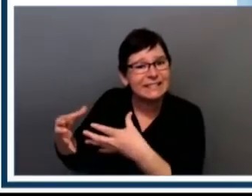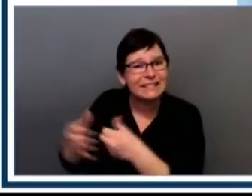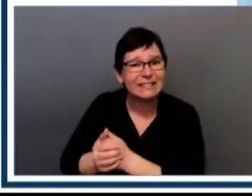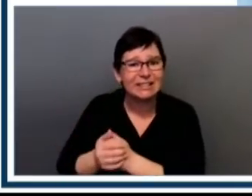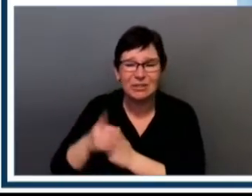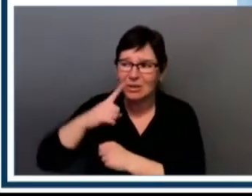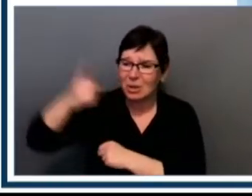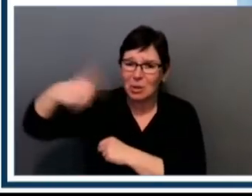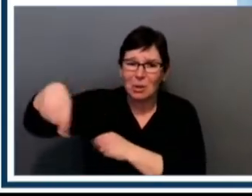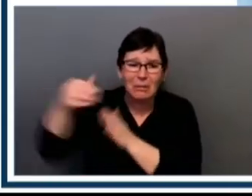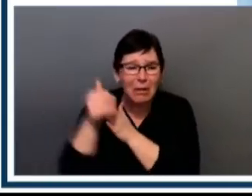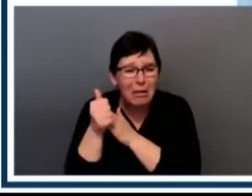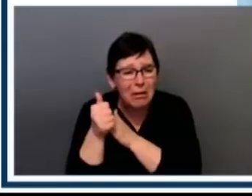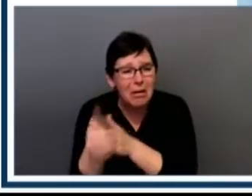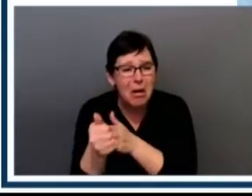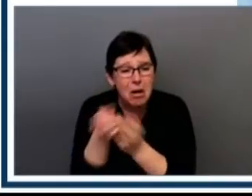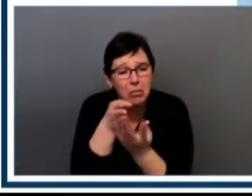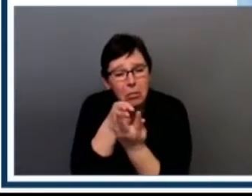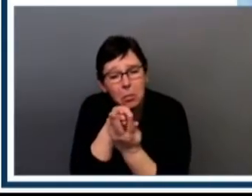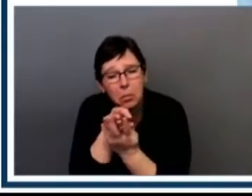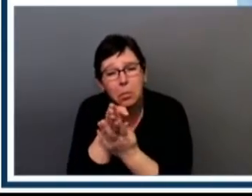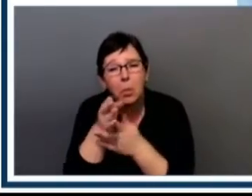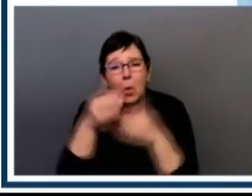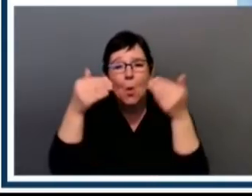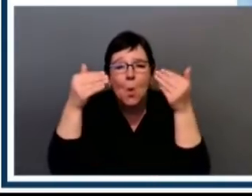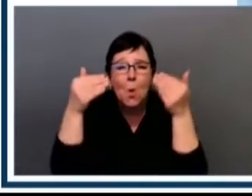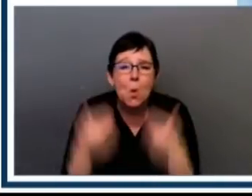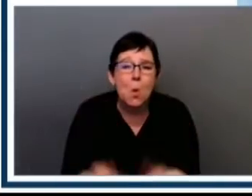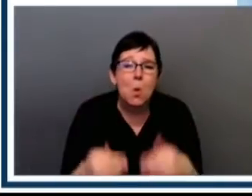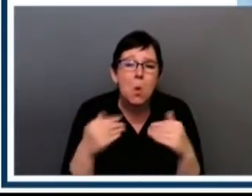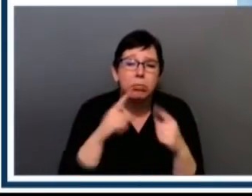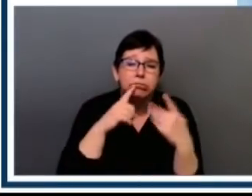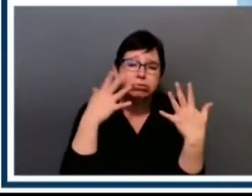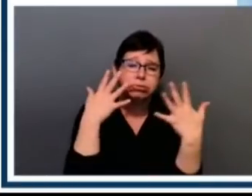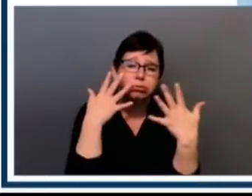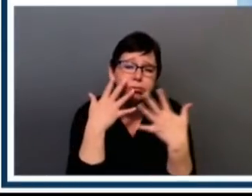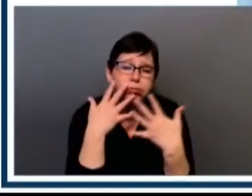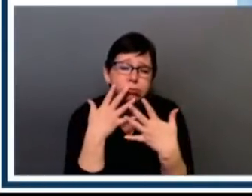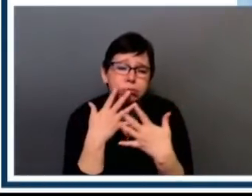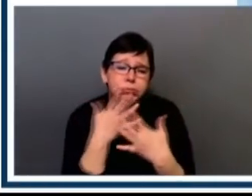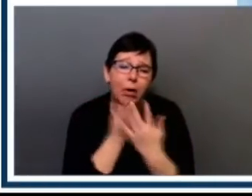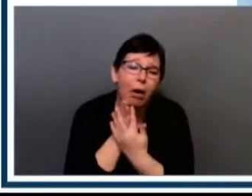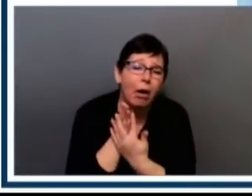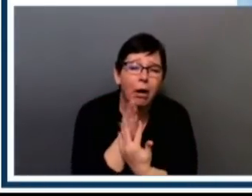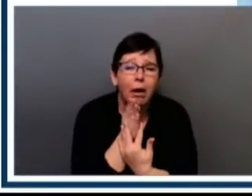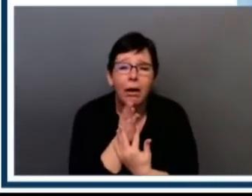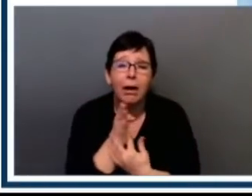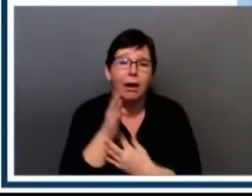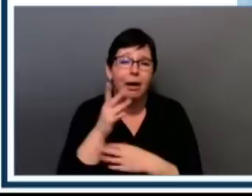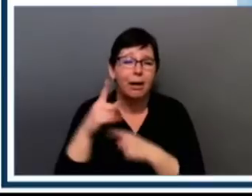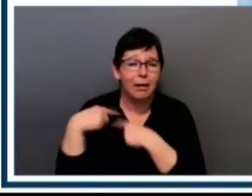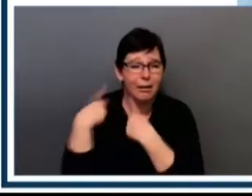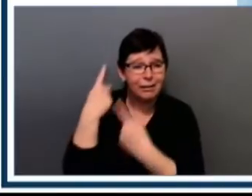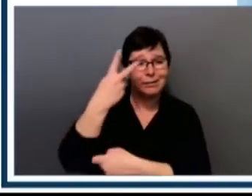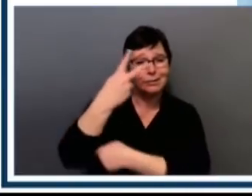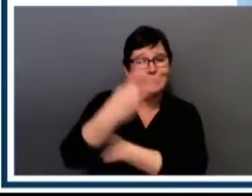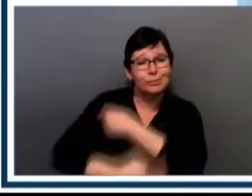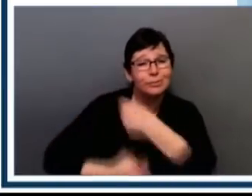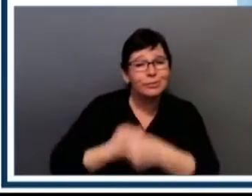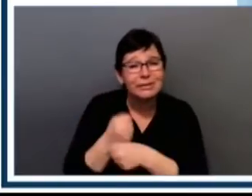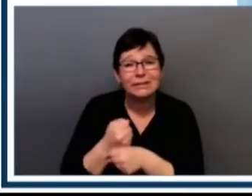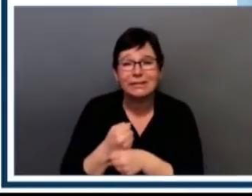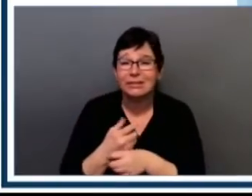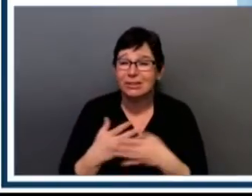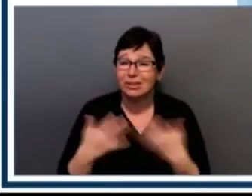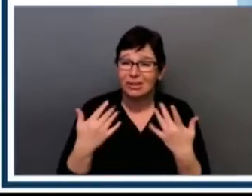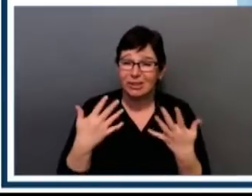can't begin to imagine how exhausted Dr. Strang and his team are, but I want